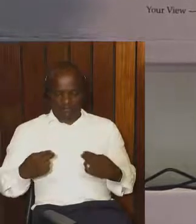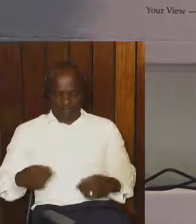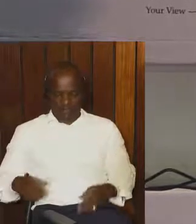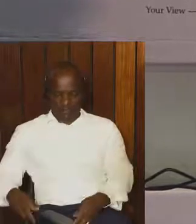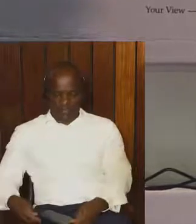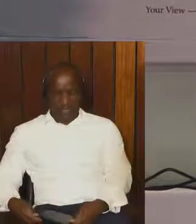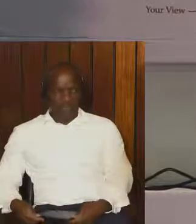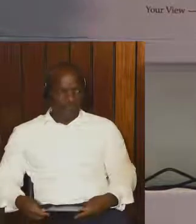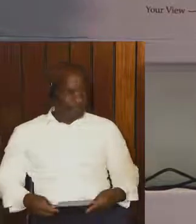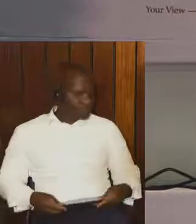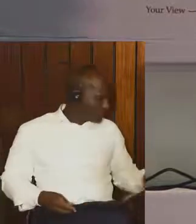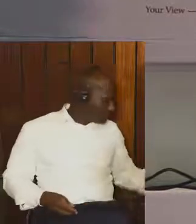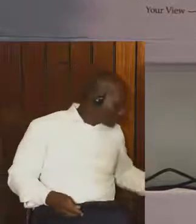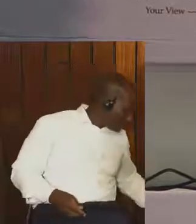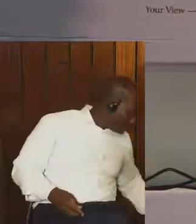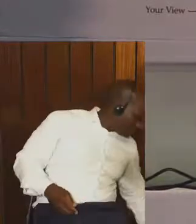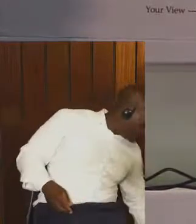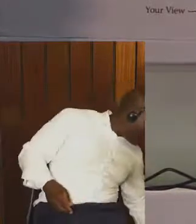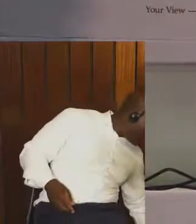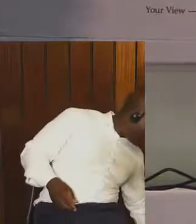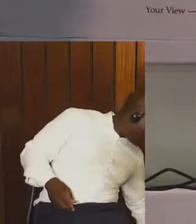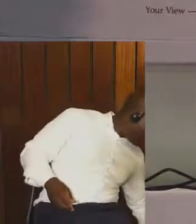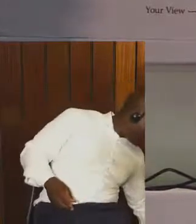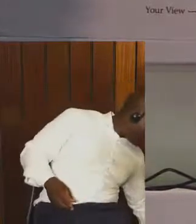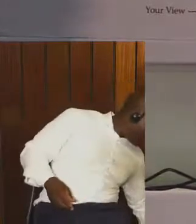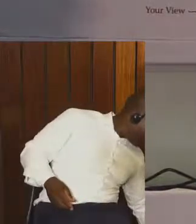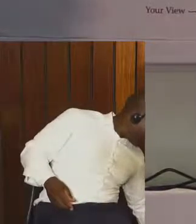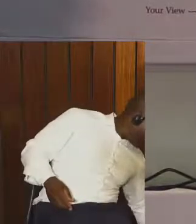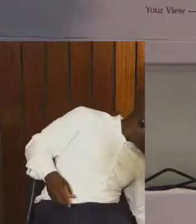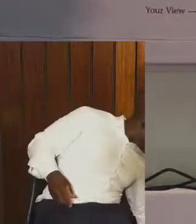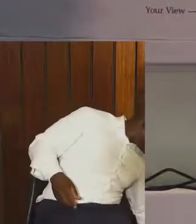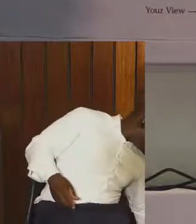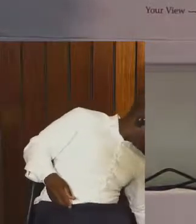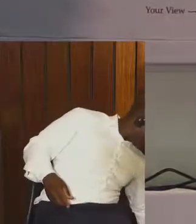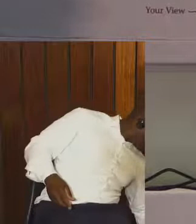hopefully, the